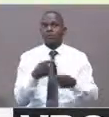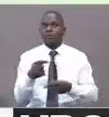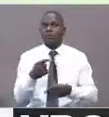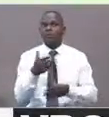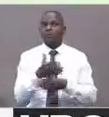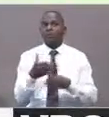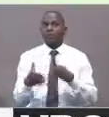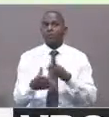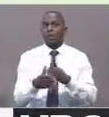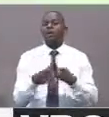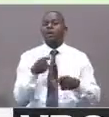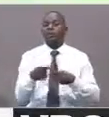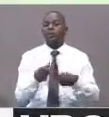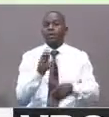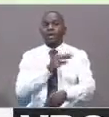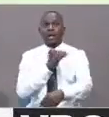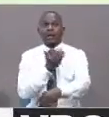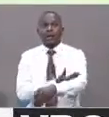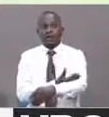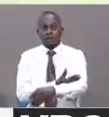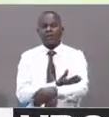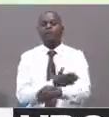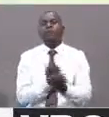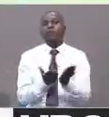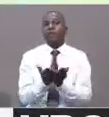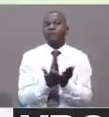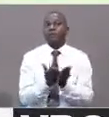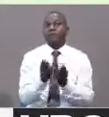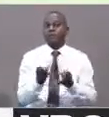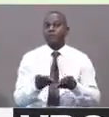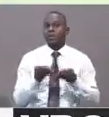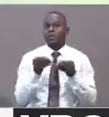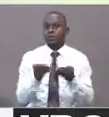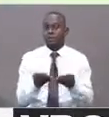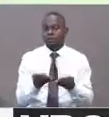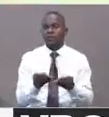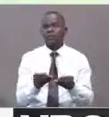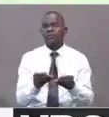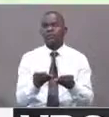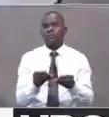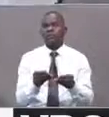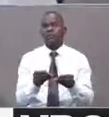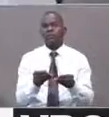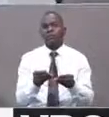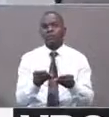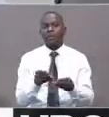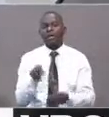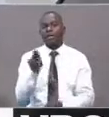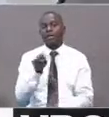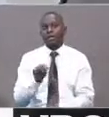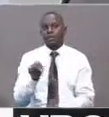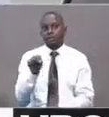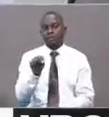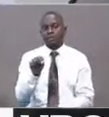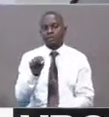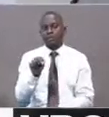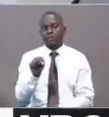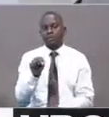and sustaining capacities for service delivery as a national priority.